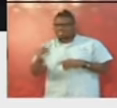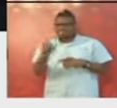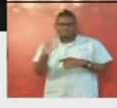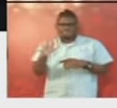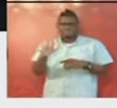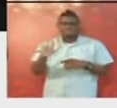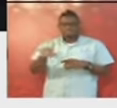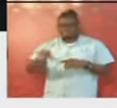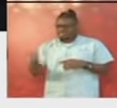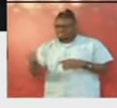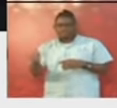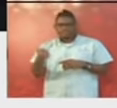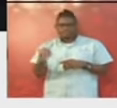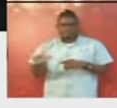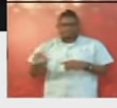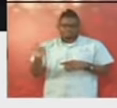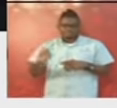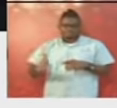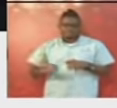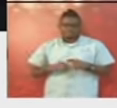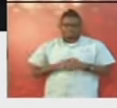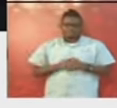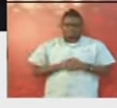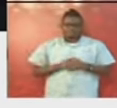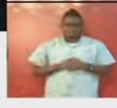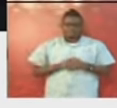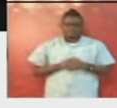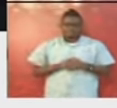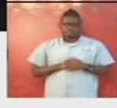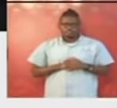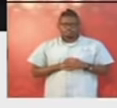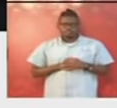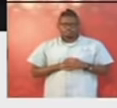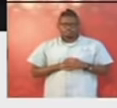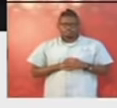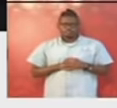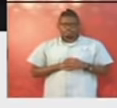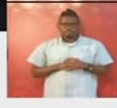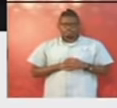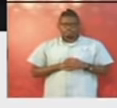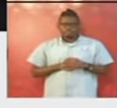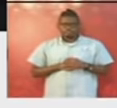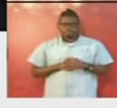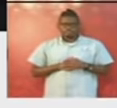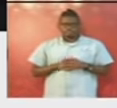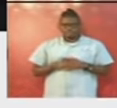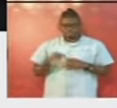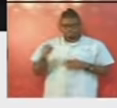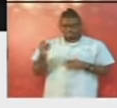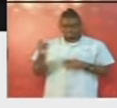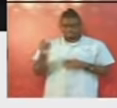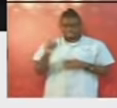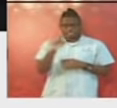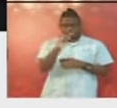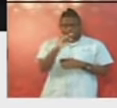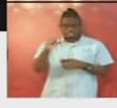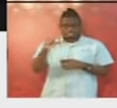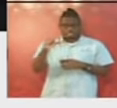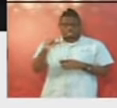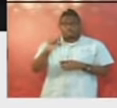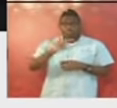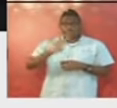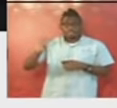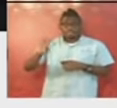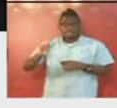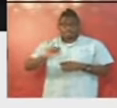see on the last slide that I have, I wanted to do a comparison of St. George West. And if we could go to the last one, which is Victoria.